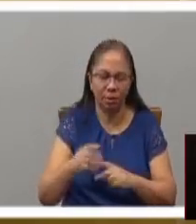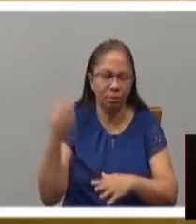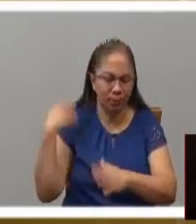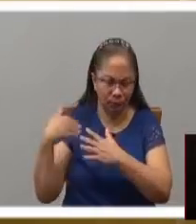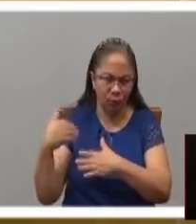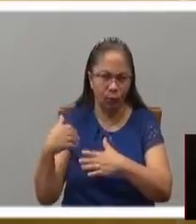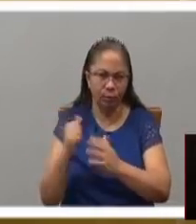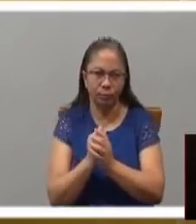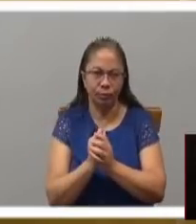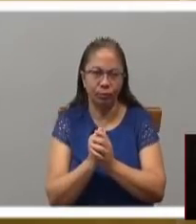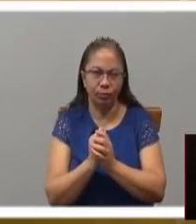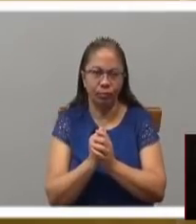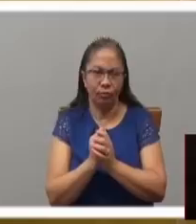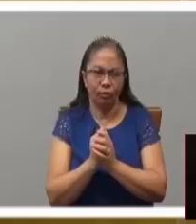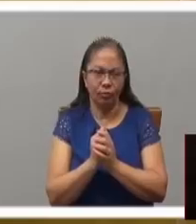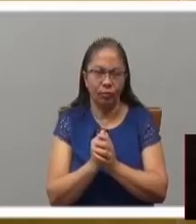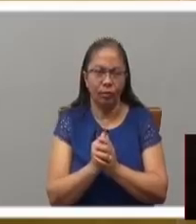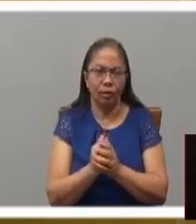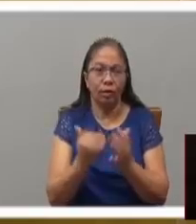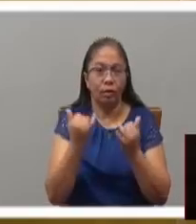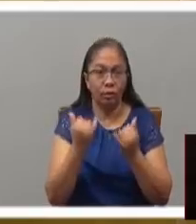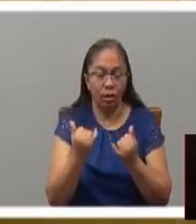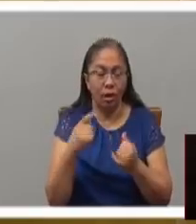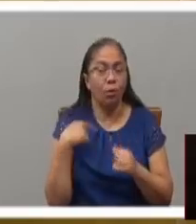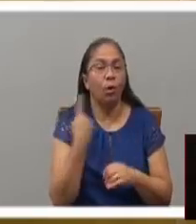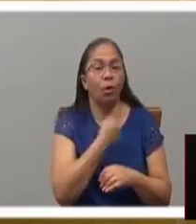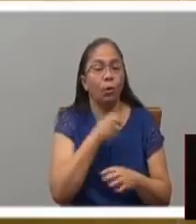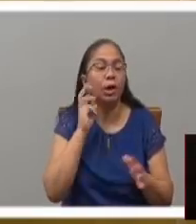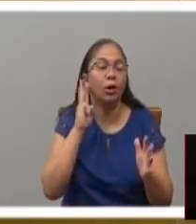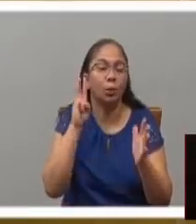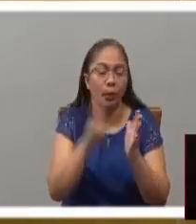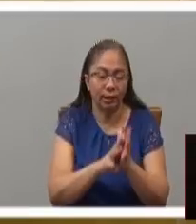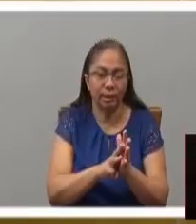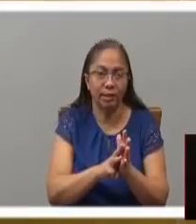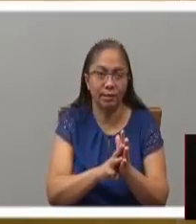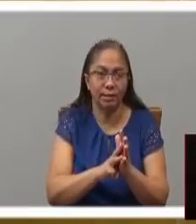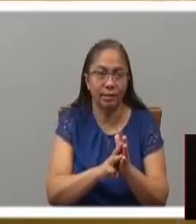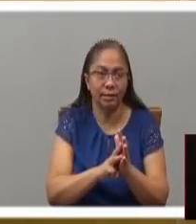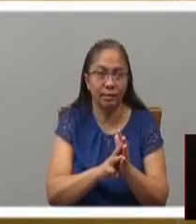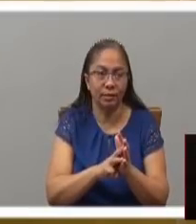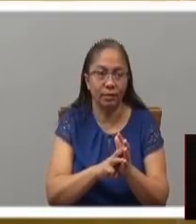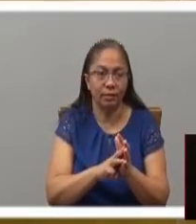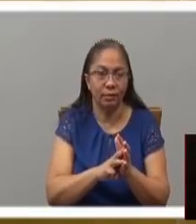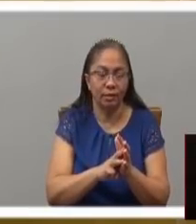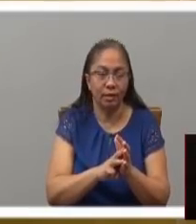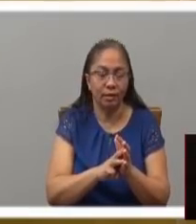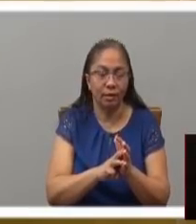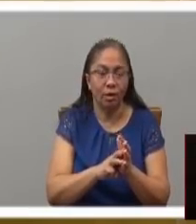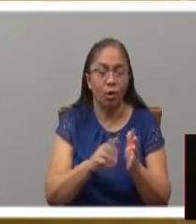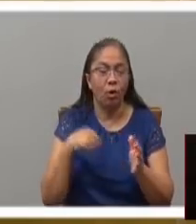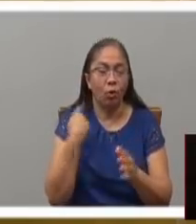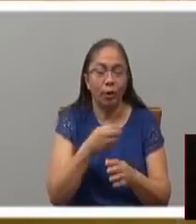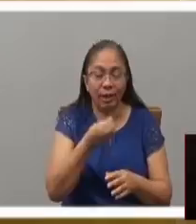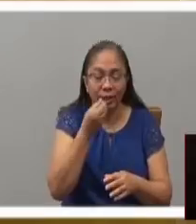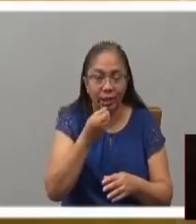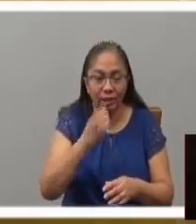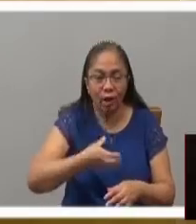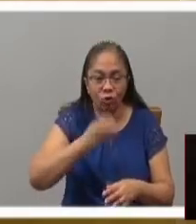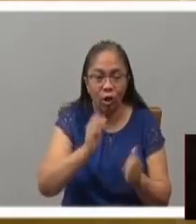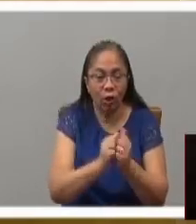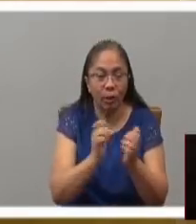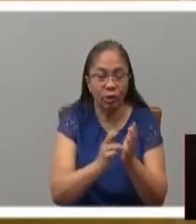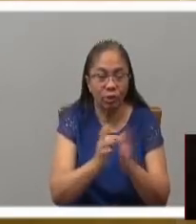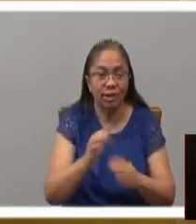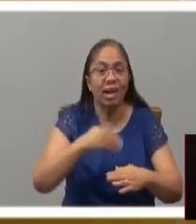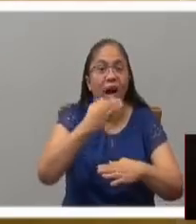beforehand. Now we are those witnesses. We have eaten and drunk with him after his resurrection from